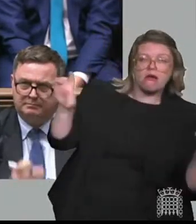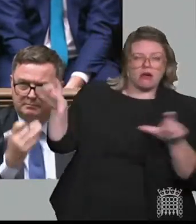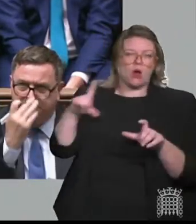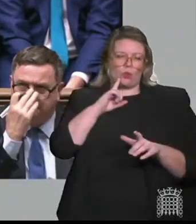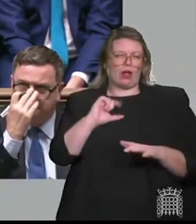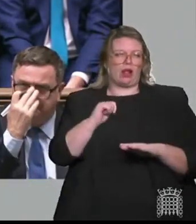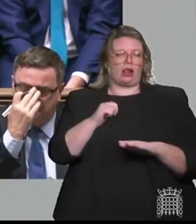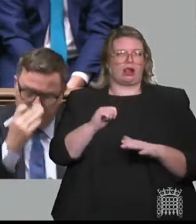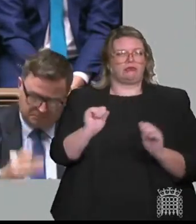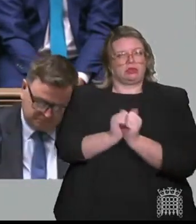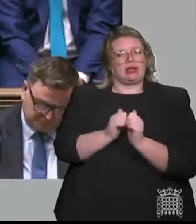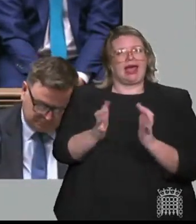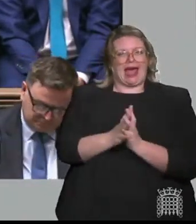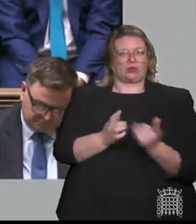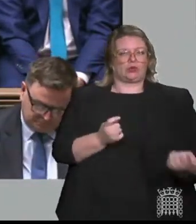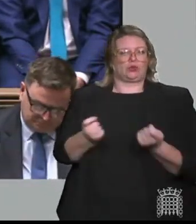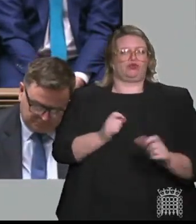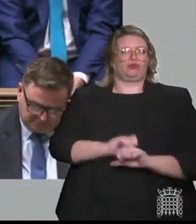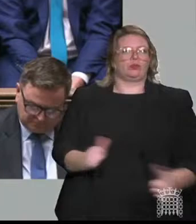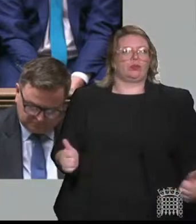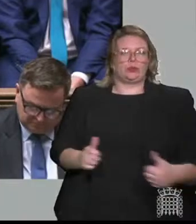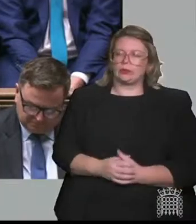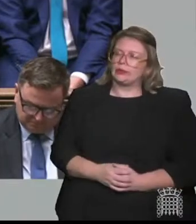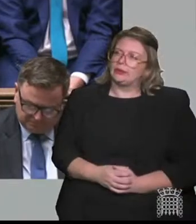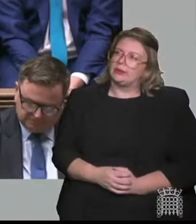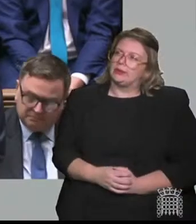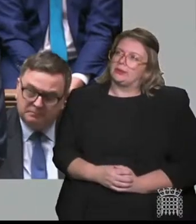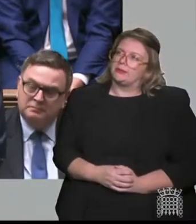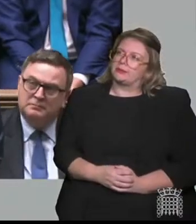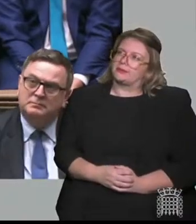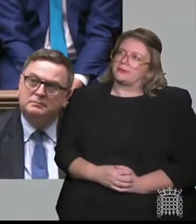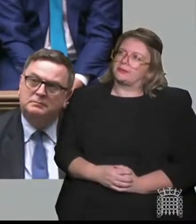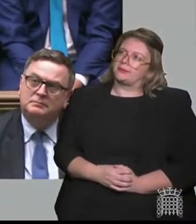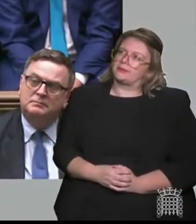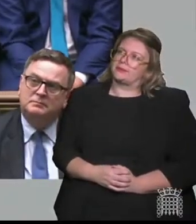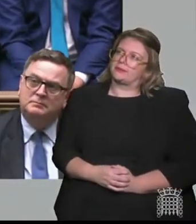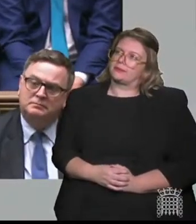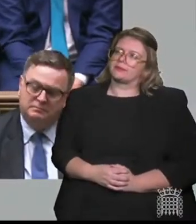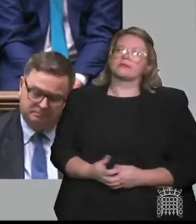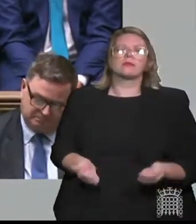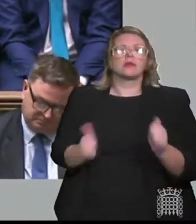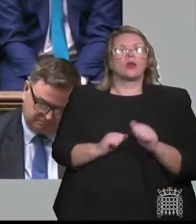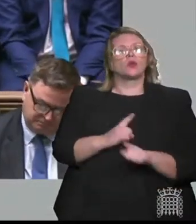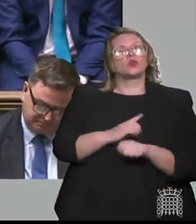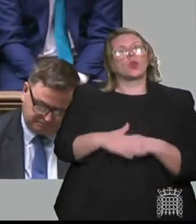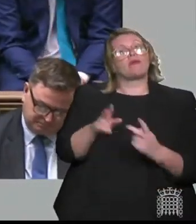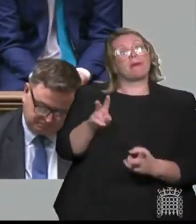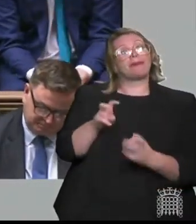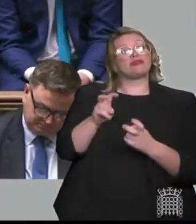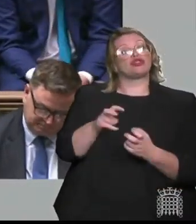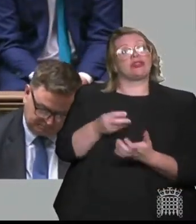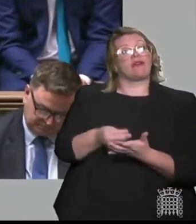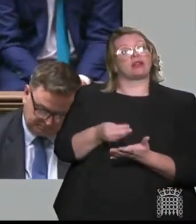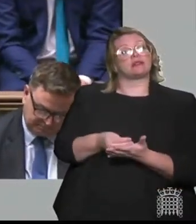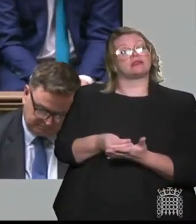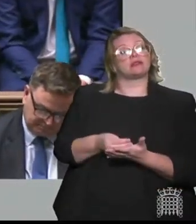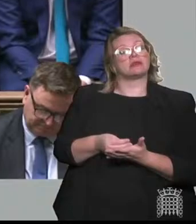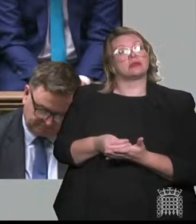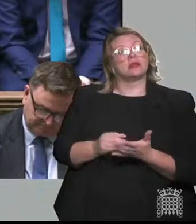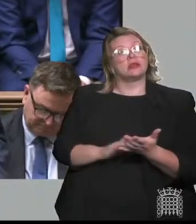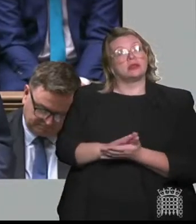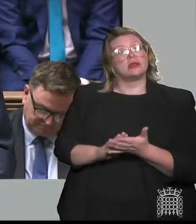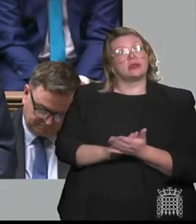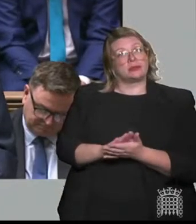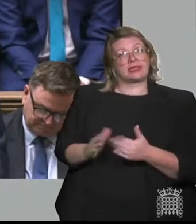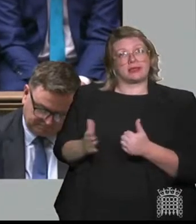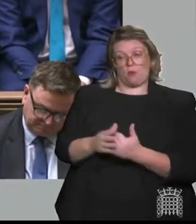it. I now turn to reforms to pension funds that will increase the flow of